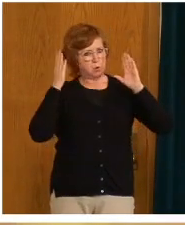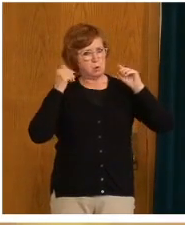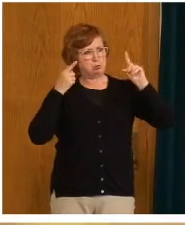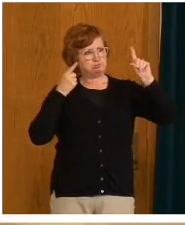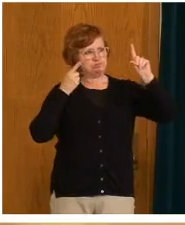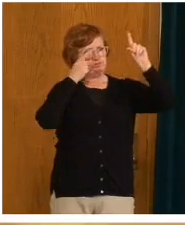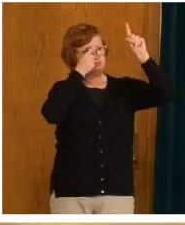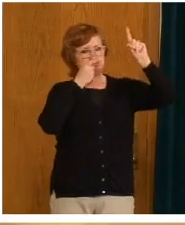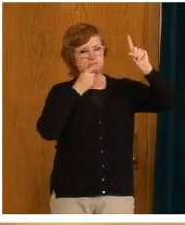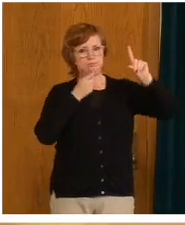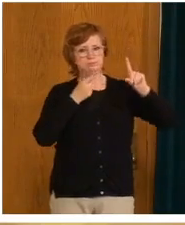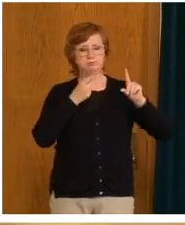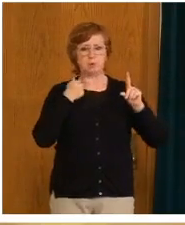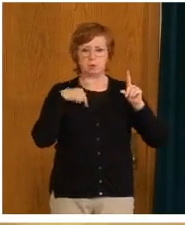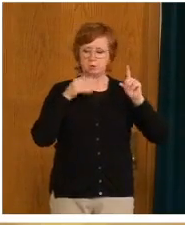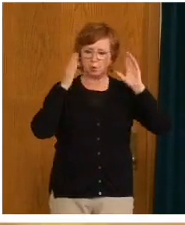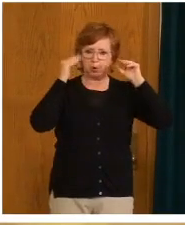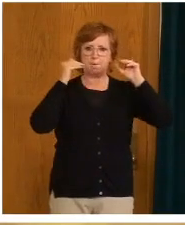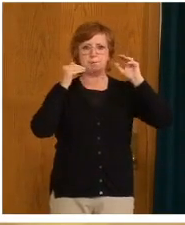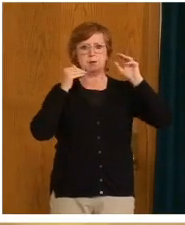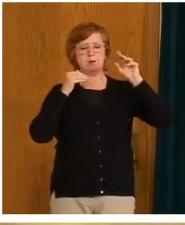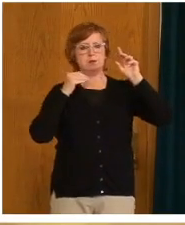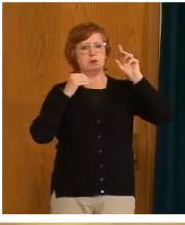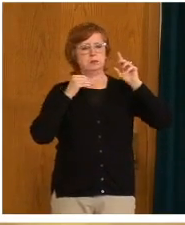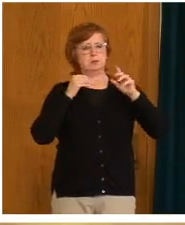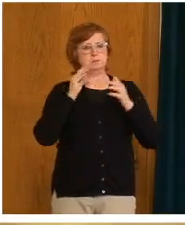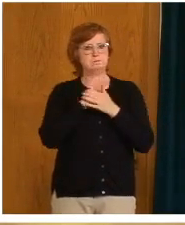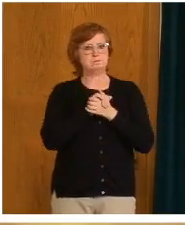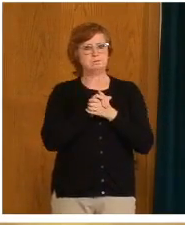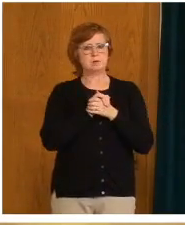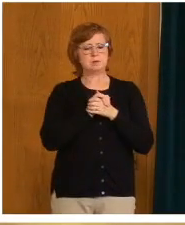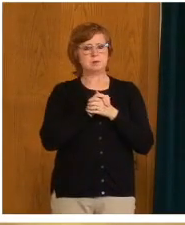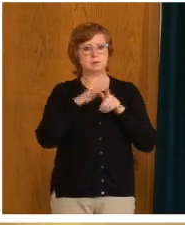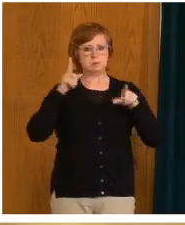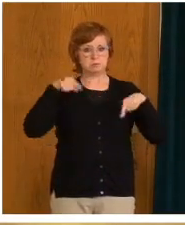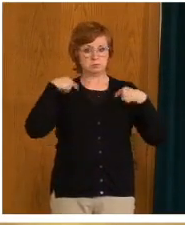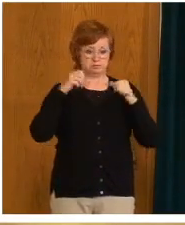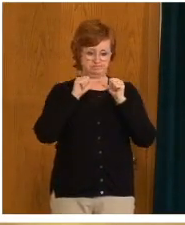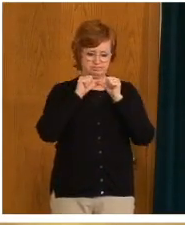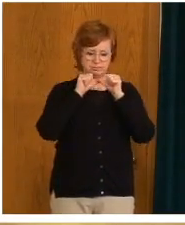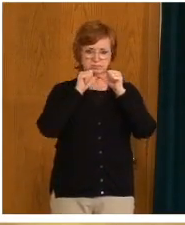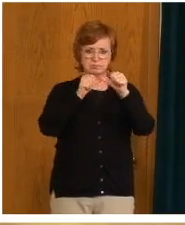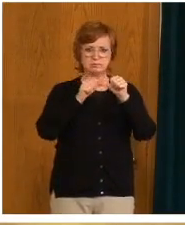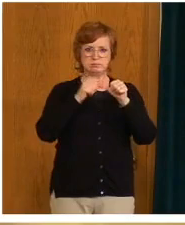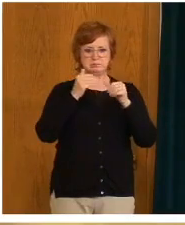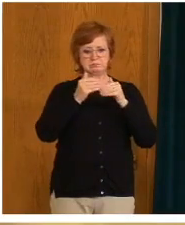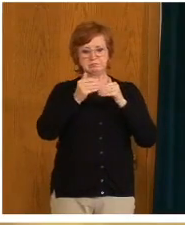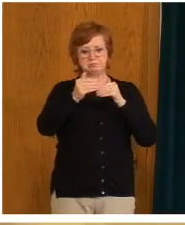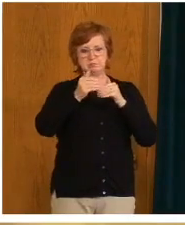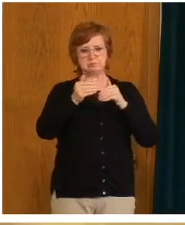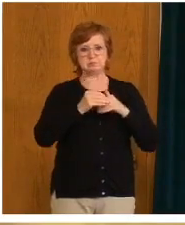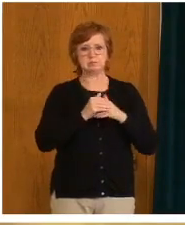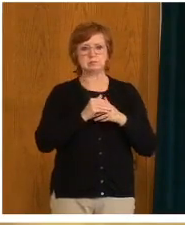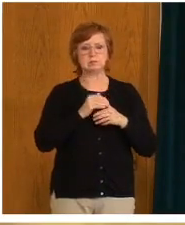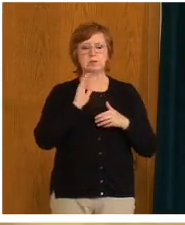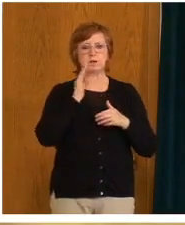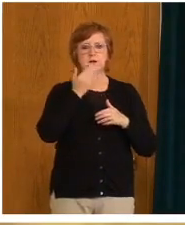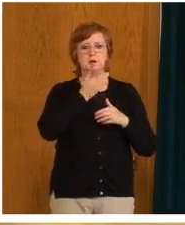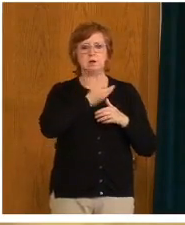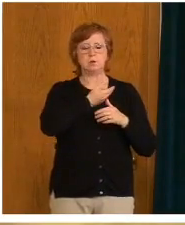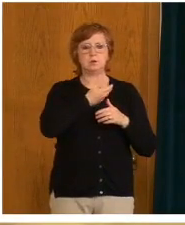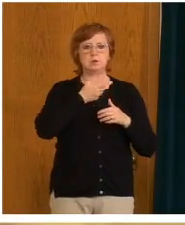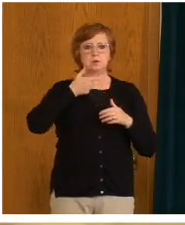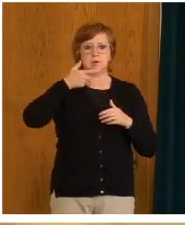and our expectation that as we move through the next number of months, that our pharmaceutical